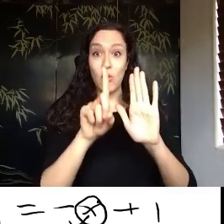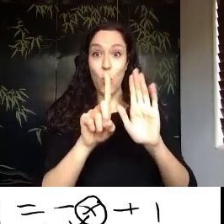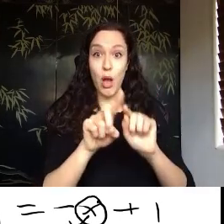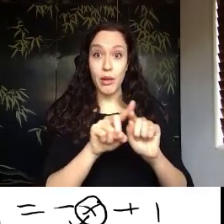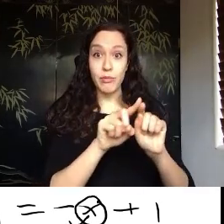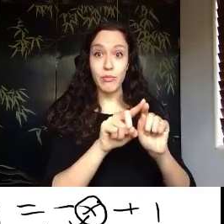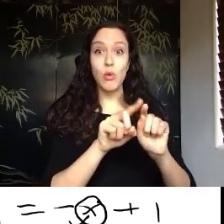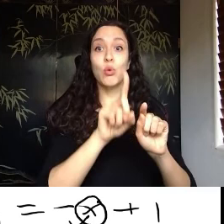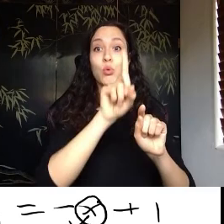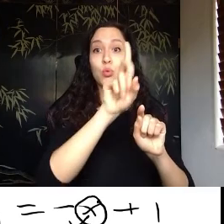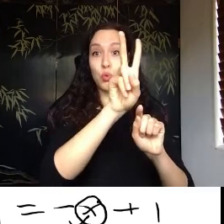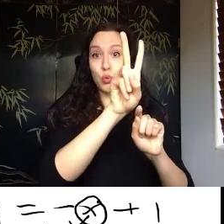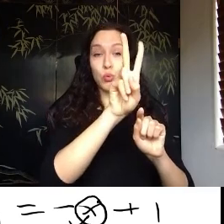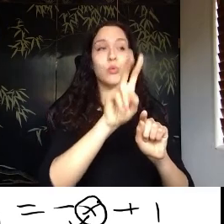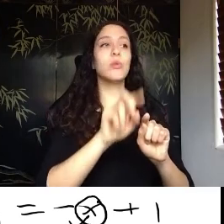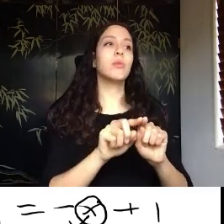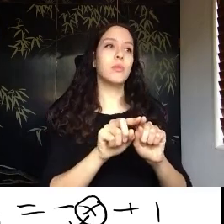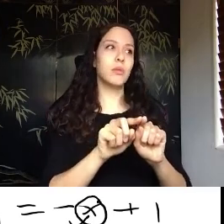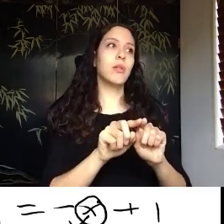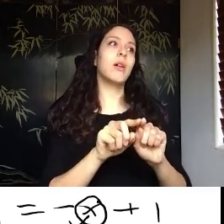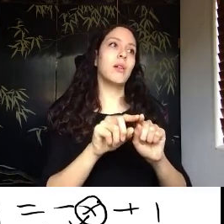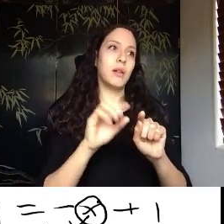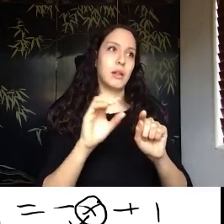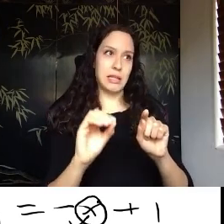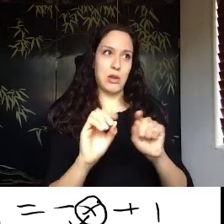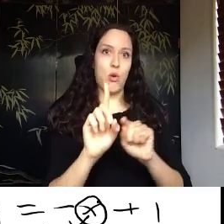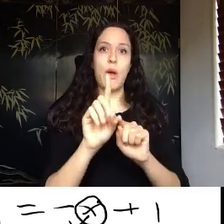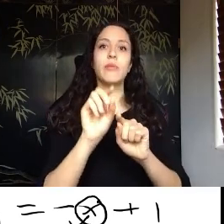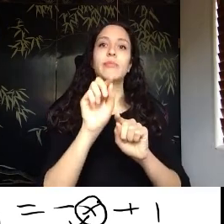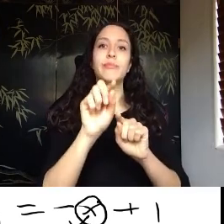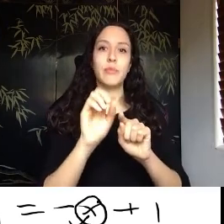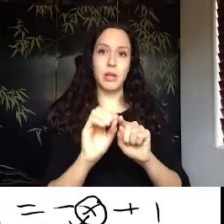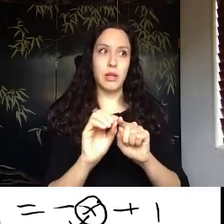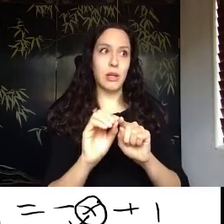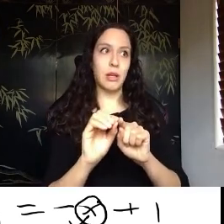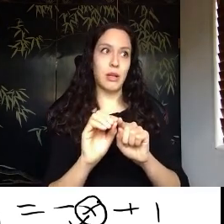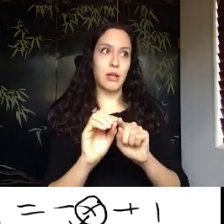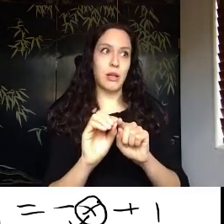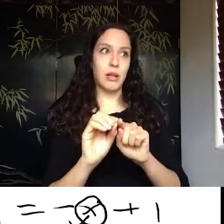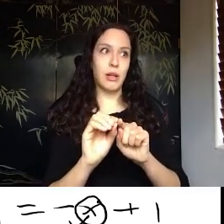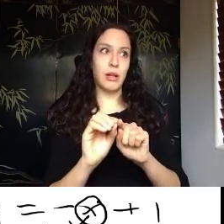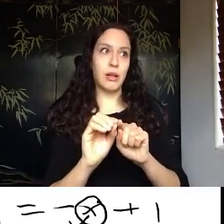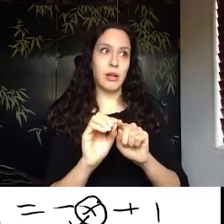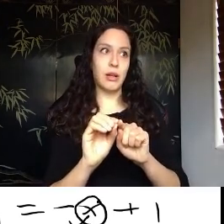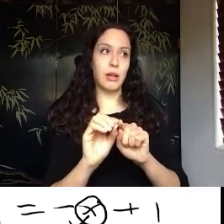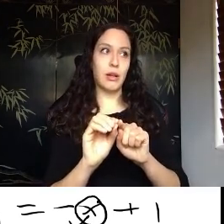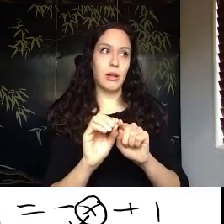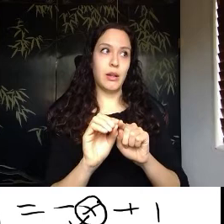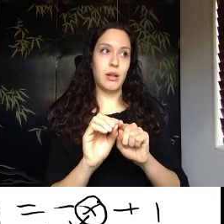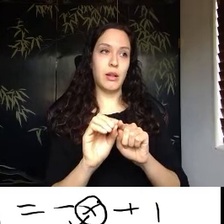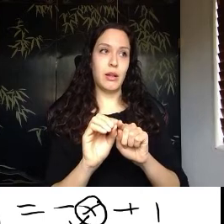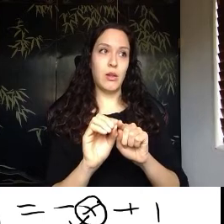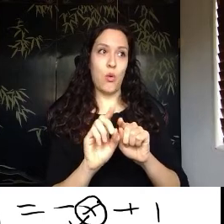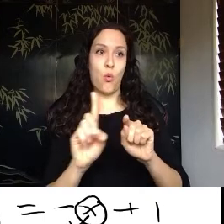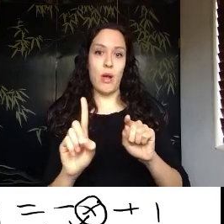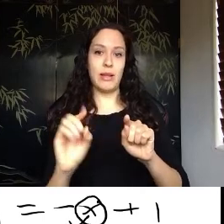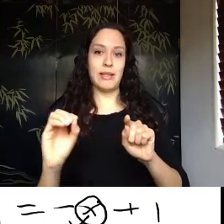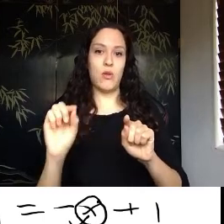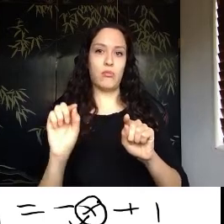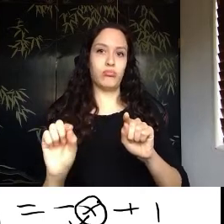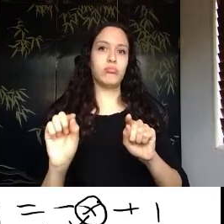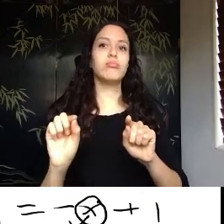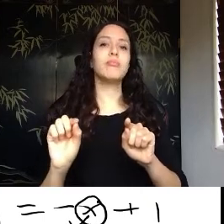Okay, 0, 1. Yep. 1, 0. Ooh, I drew that little line there by accident. Okay, so there we